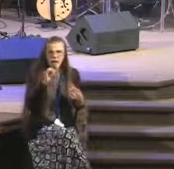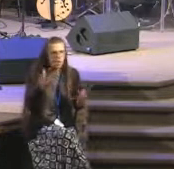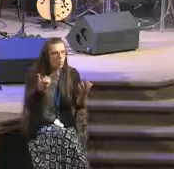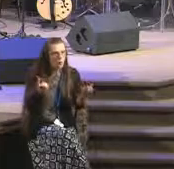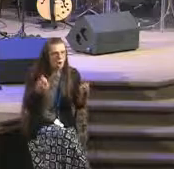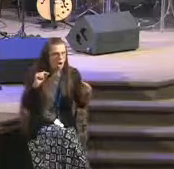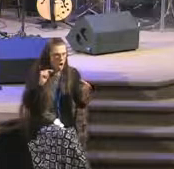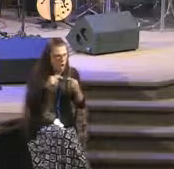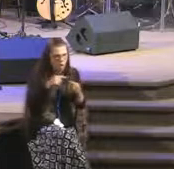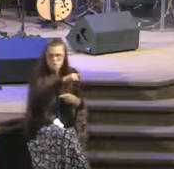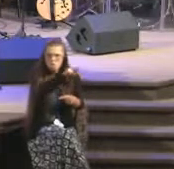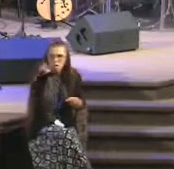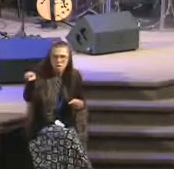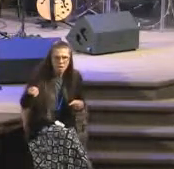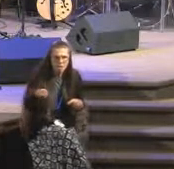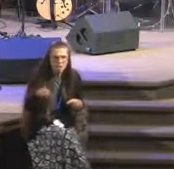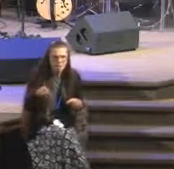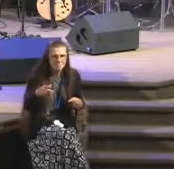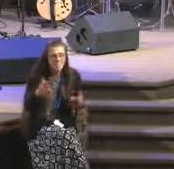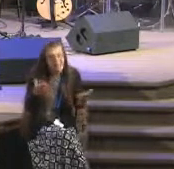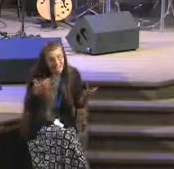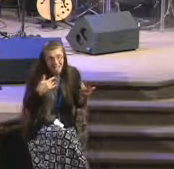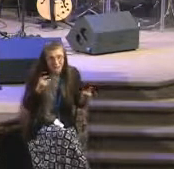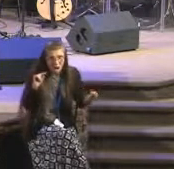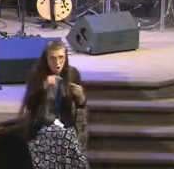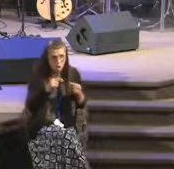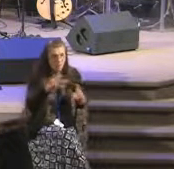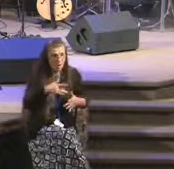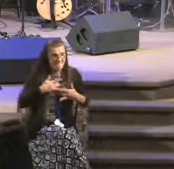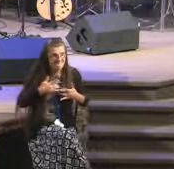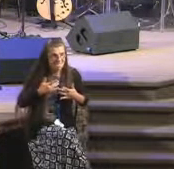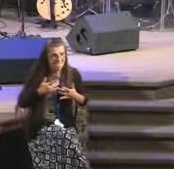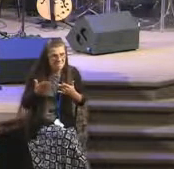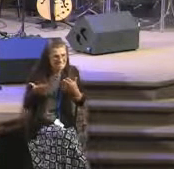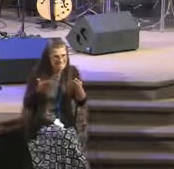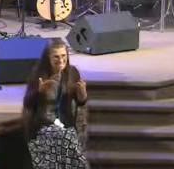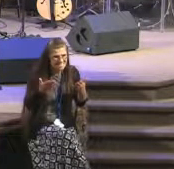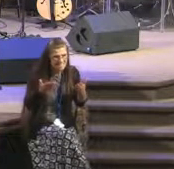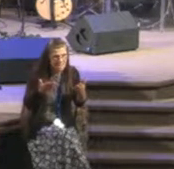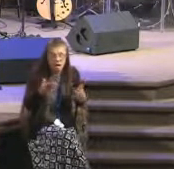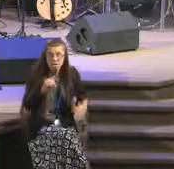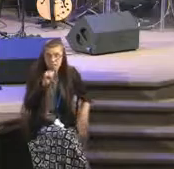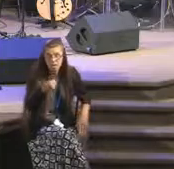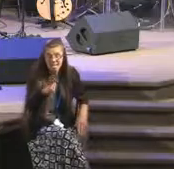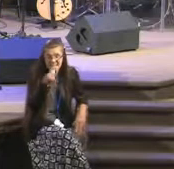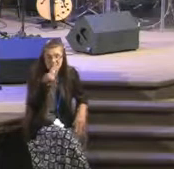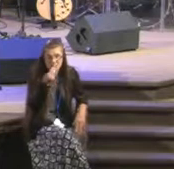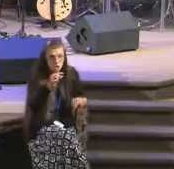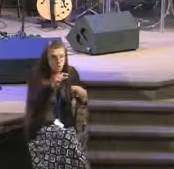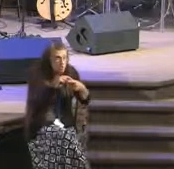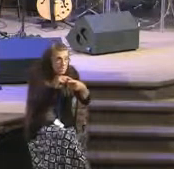telling you, I'll hurt your feelings at some point, because I'm not going to eat your green bean casserole,